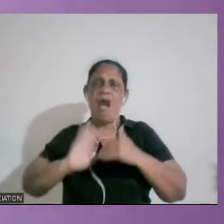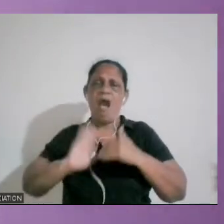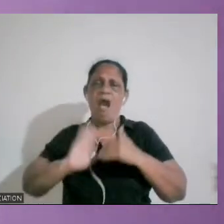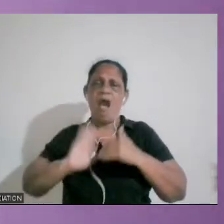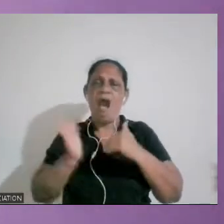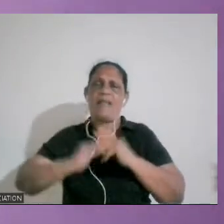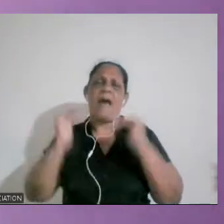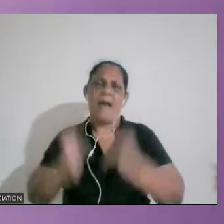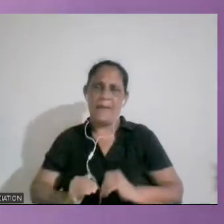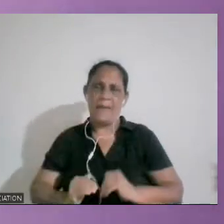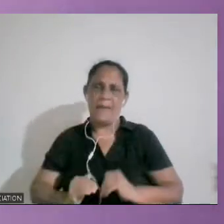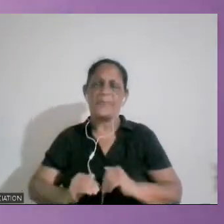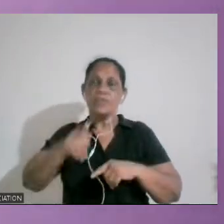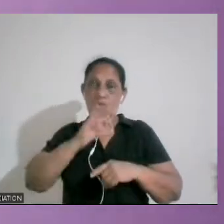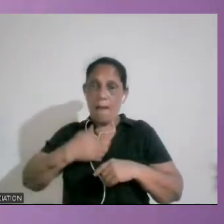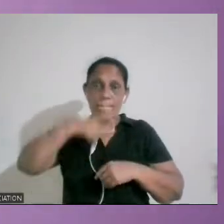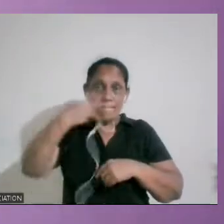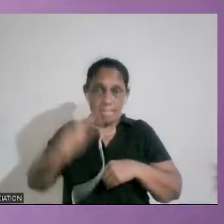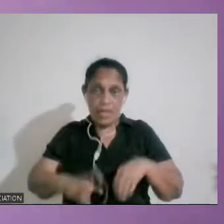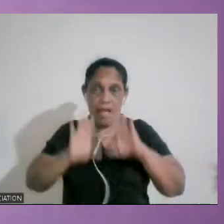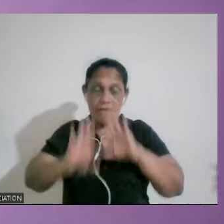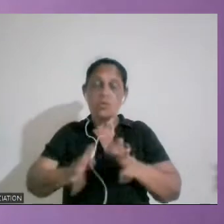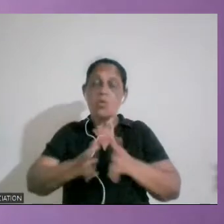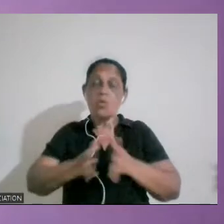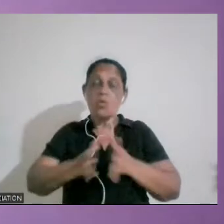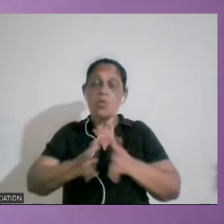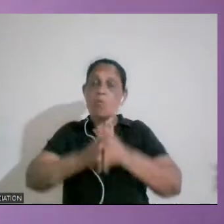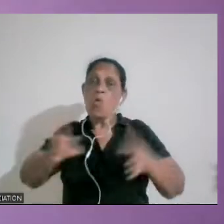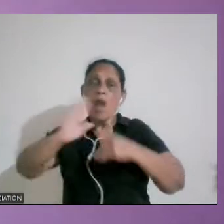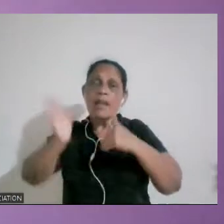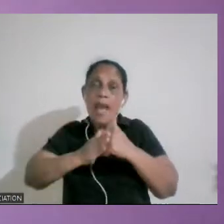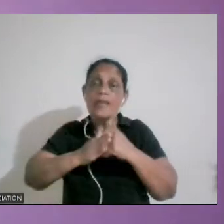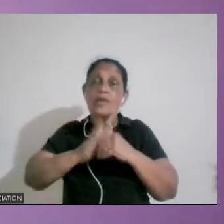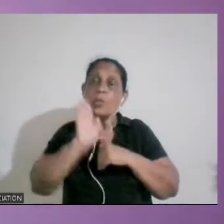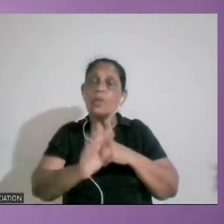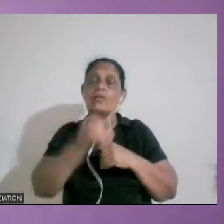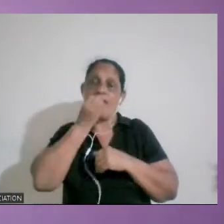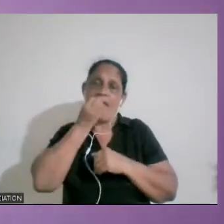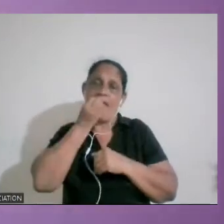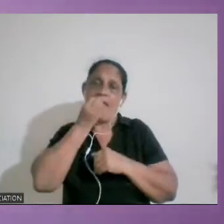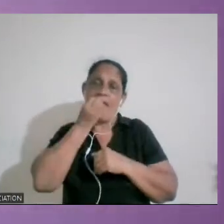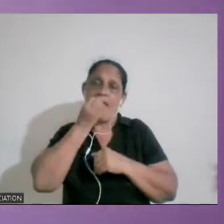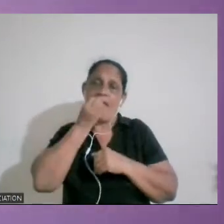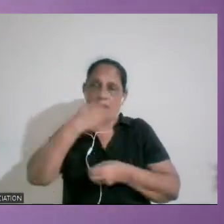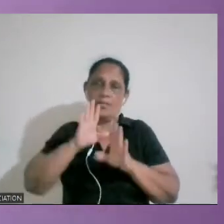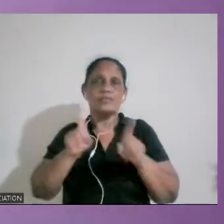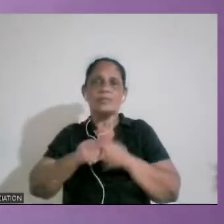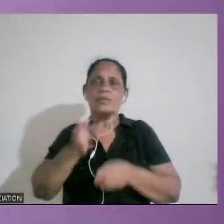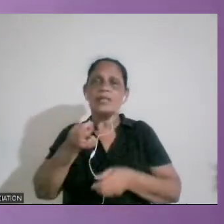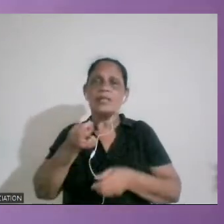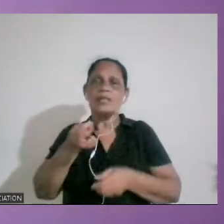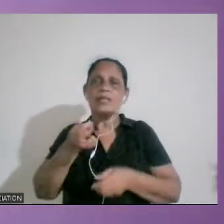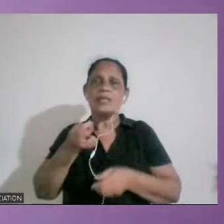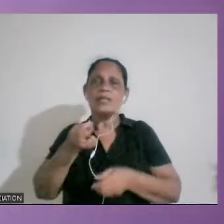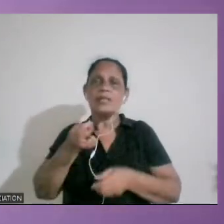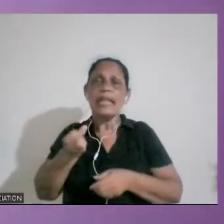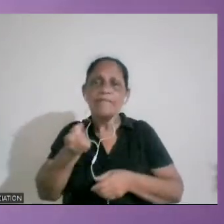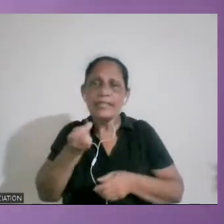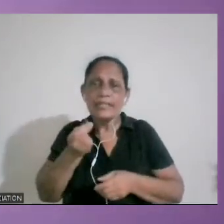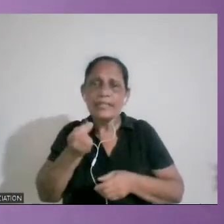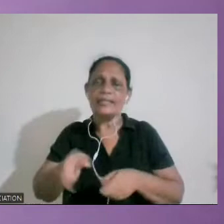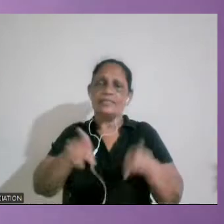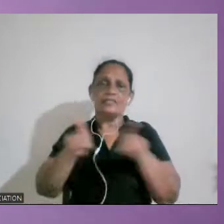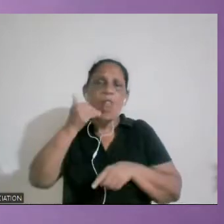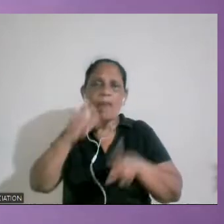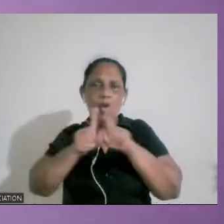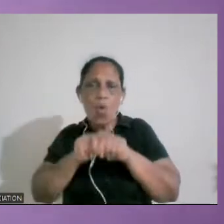it's important that when you're on your period, you do eat a lot of iron-rich foods, things like spinach, basically leafy